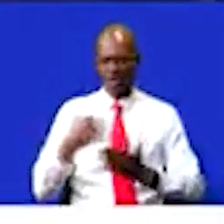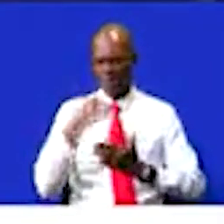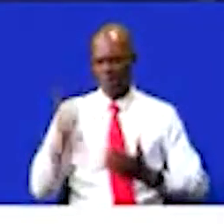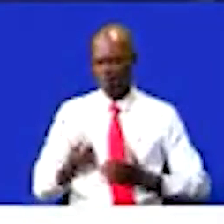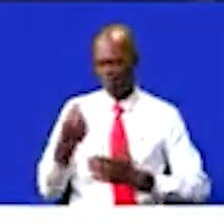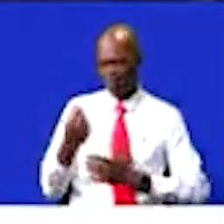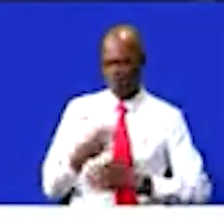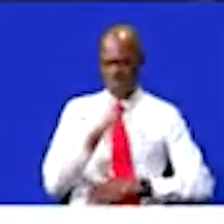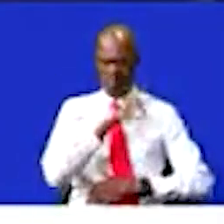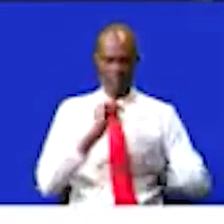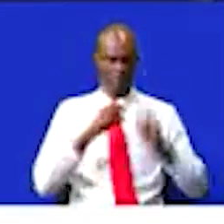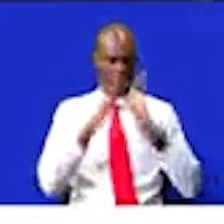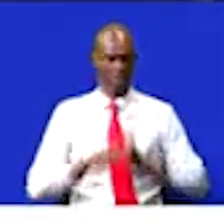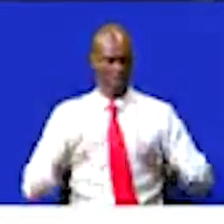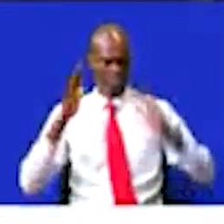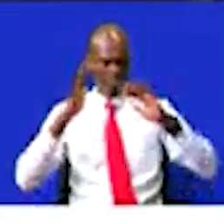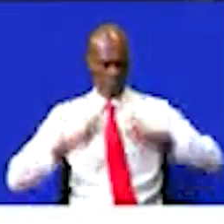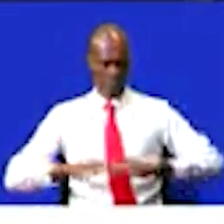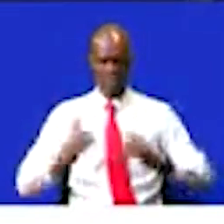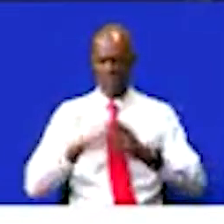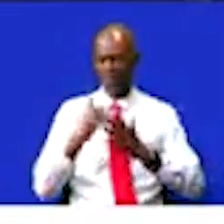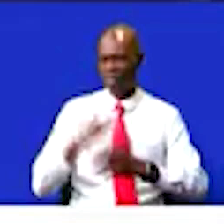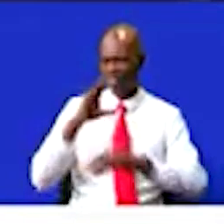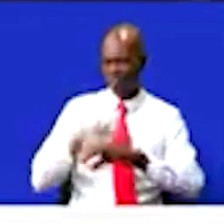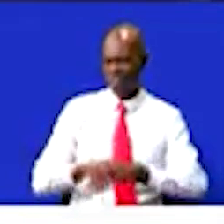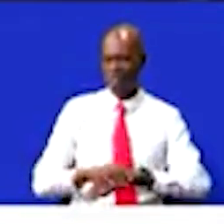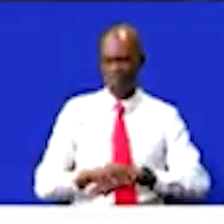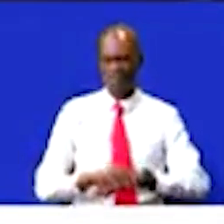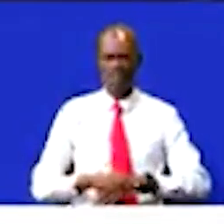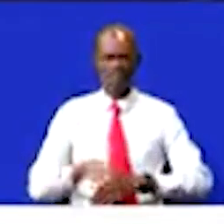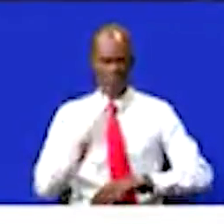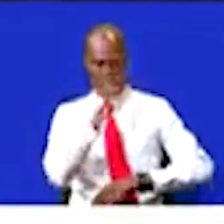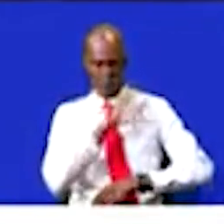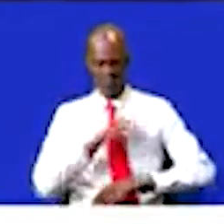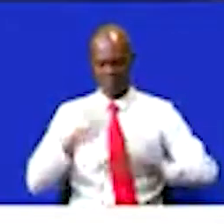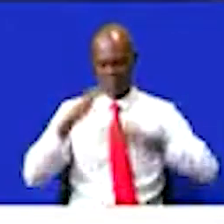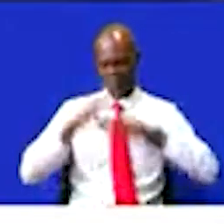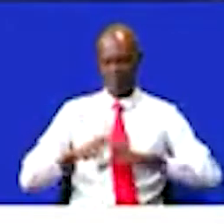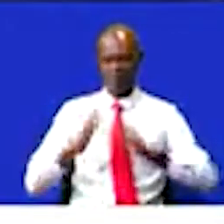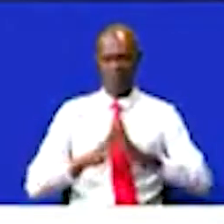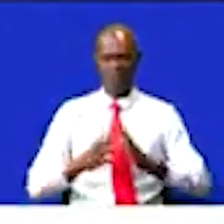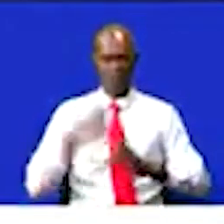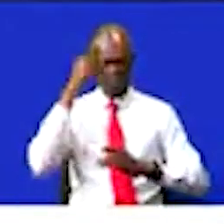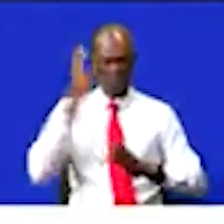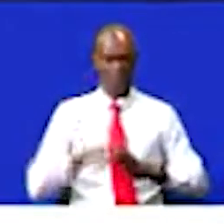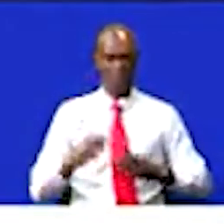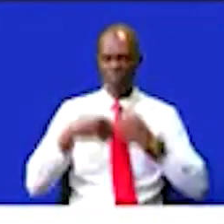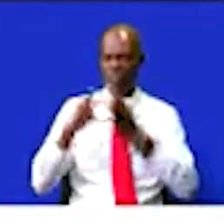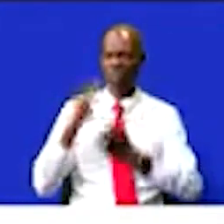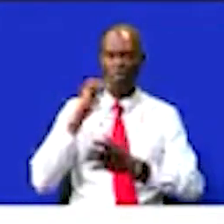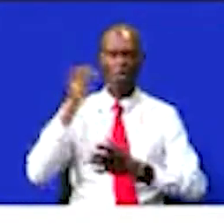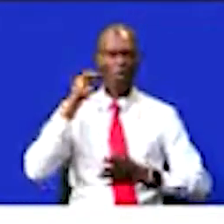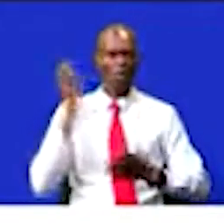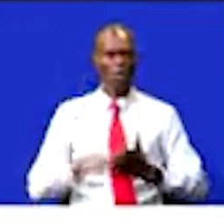hata akistahafu, apate retirement benefits. Because they are going home empty-handed.